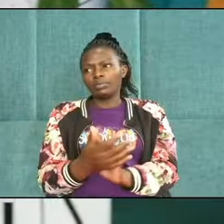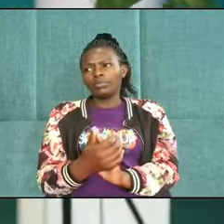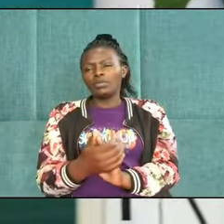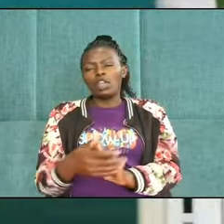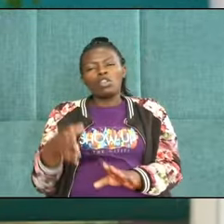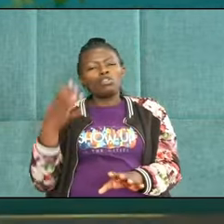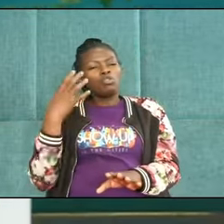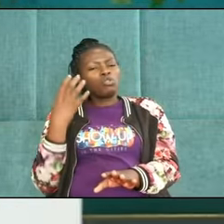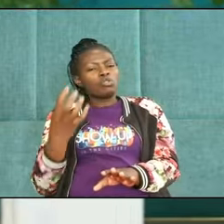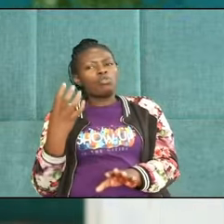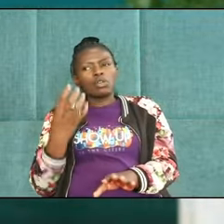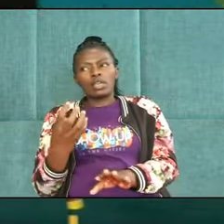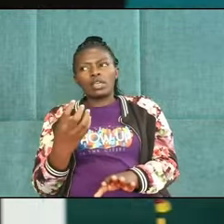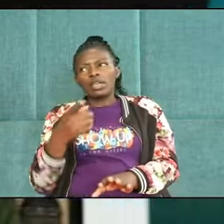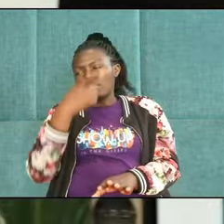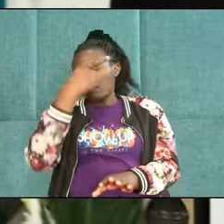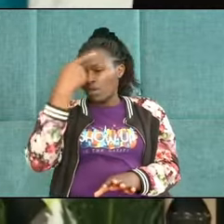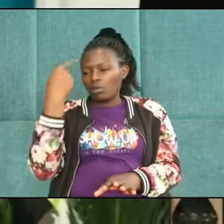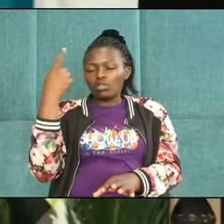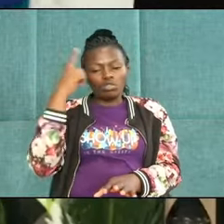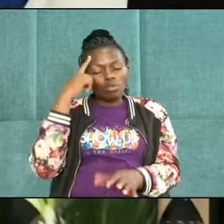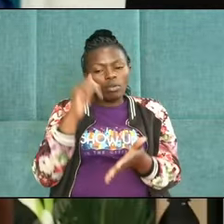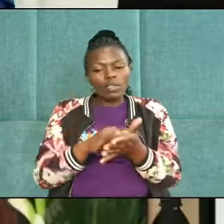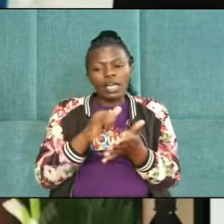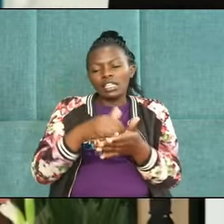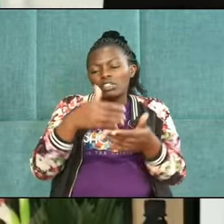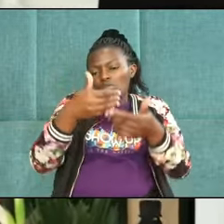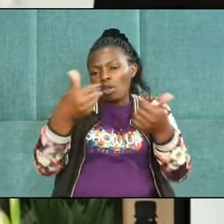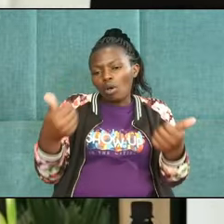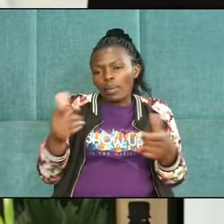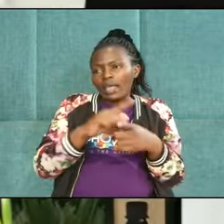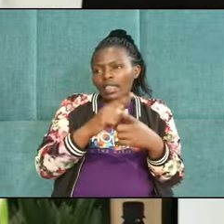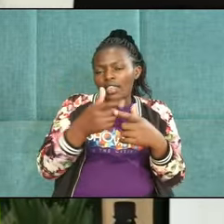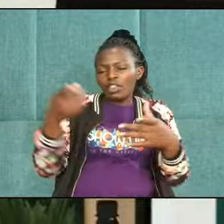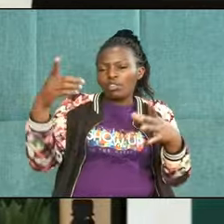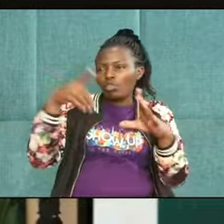because you could just have come and opened the door and enter. But you are knocking